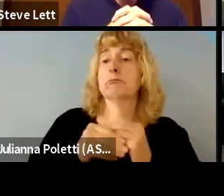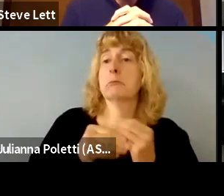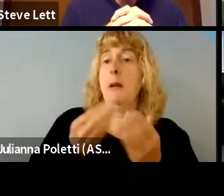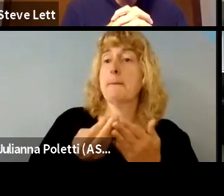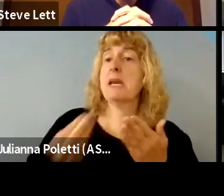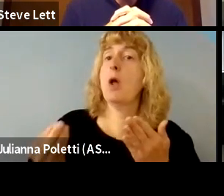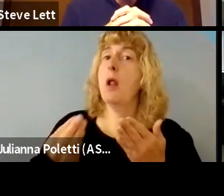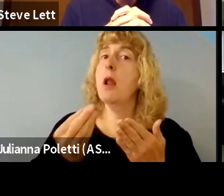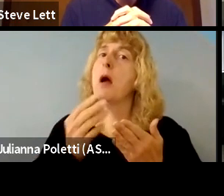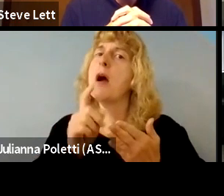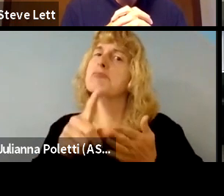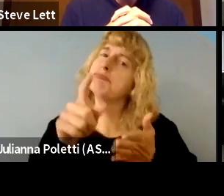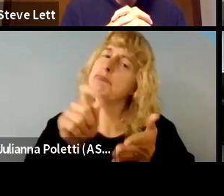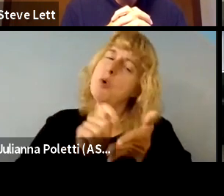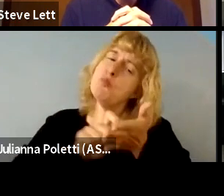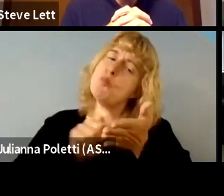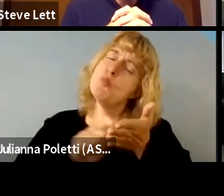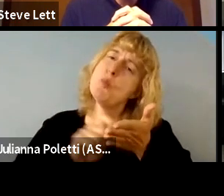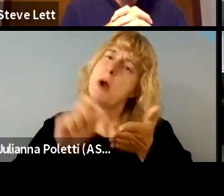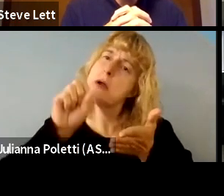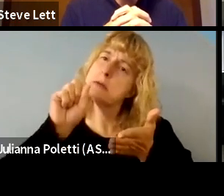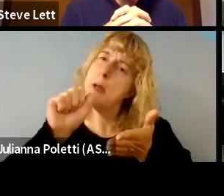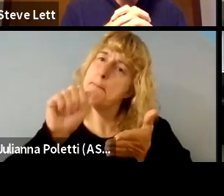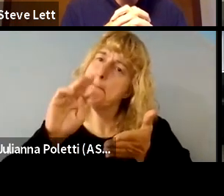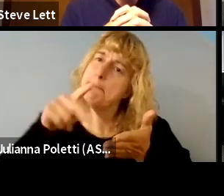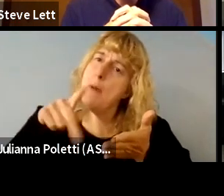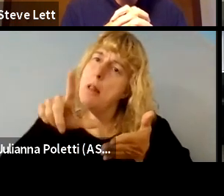writing sample or, like I said, kind of